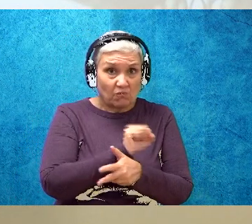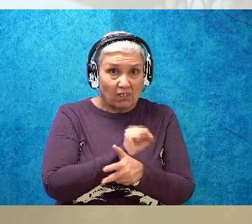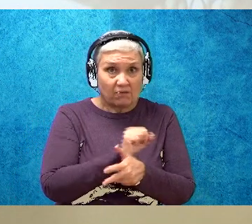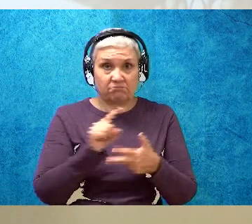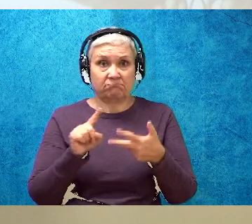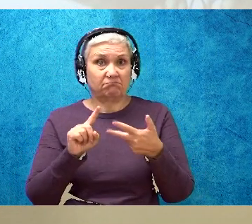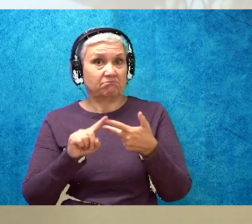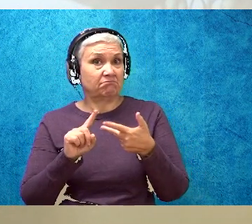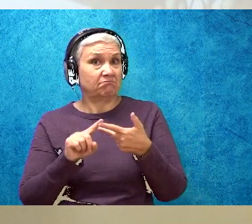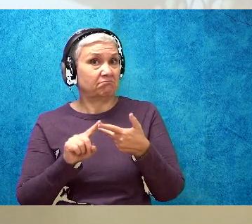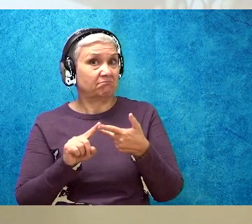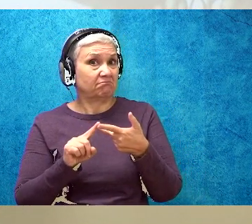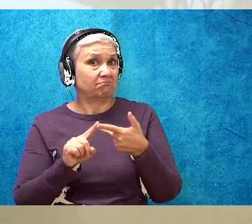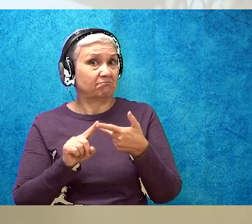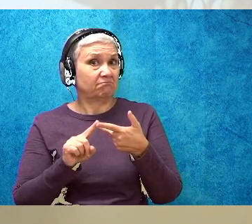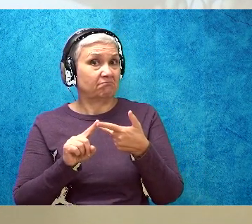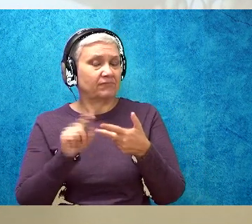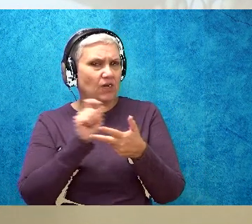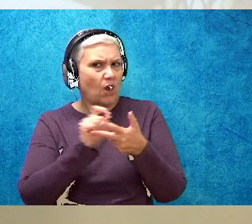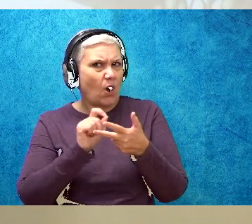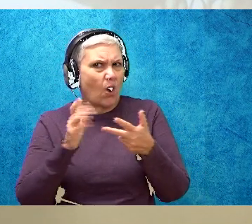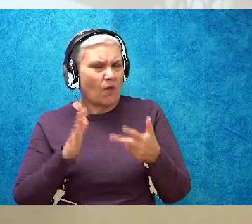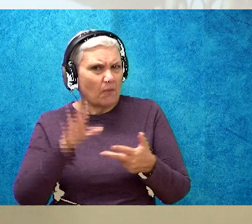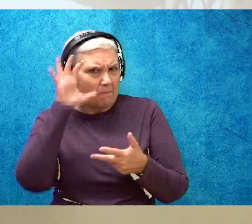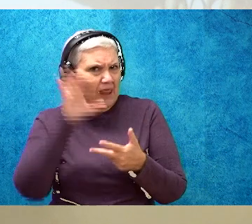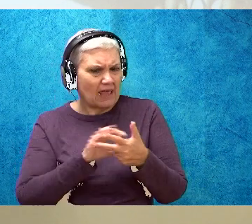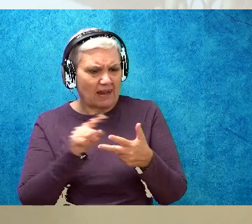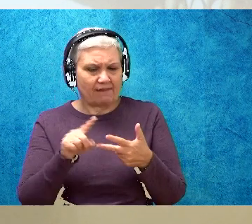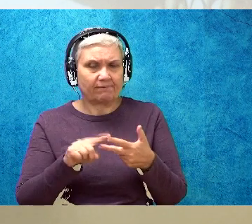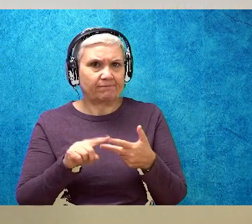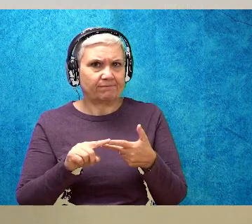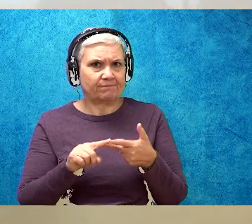What do you think? What does the author believe about those topics?